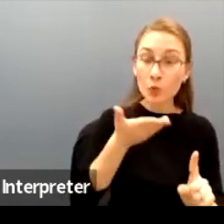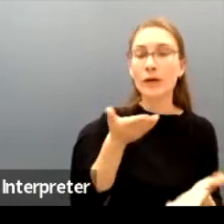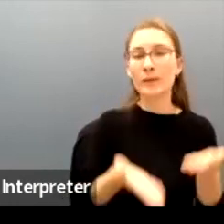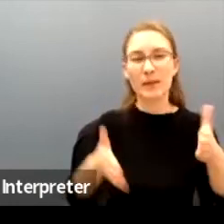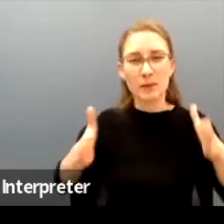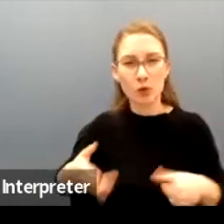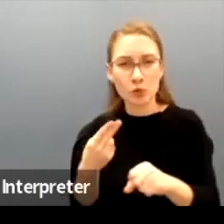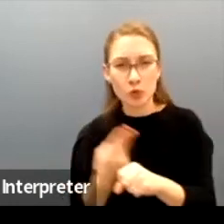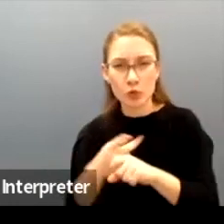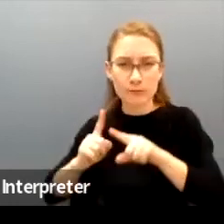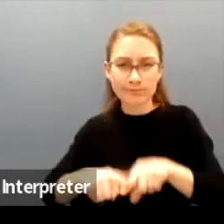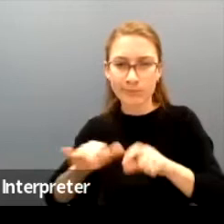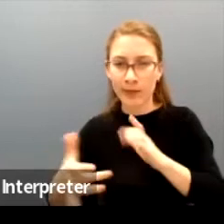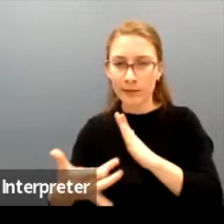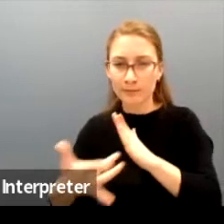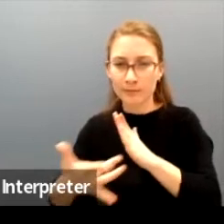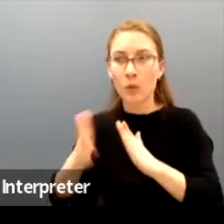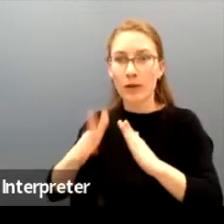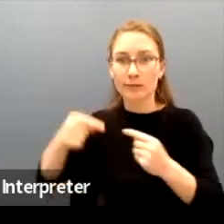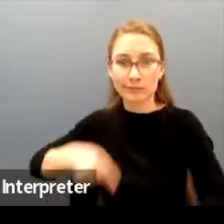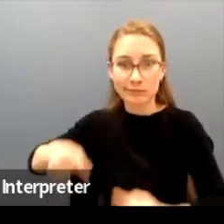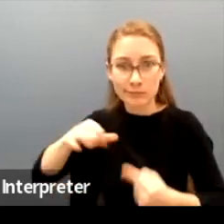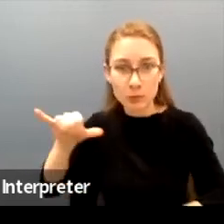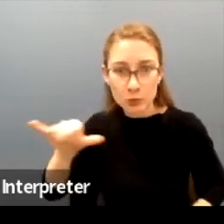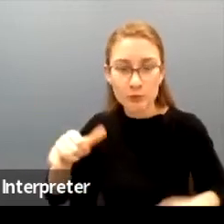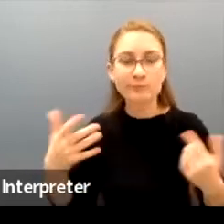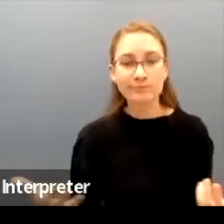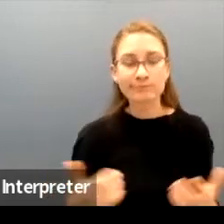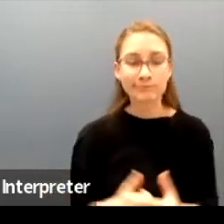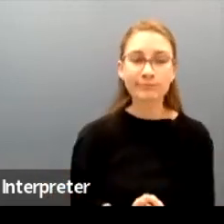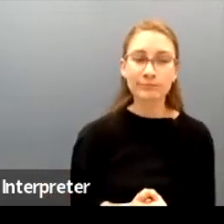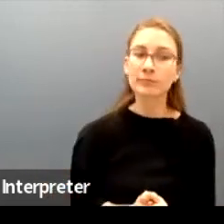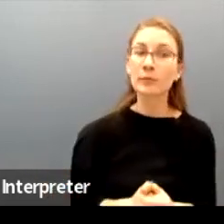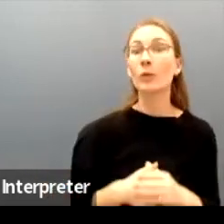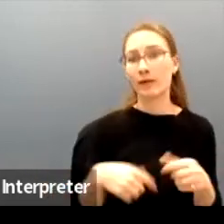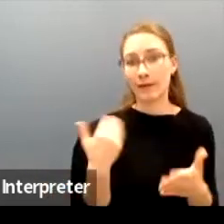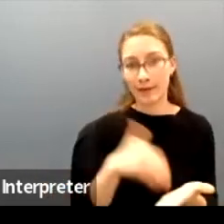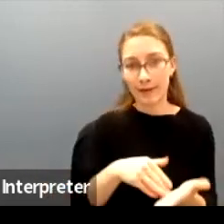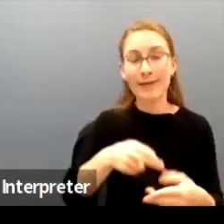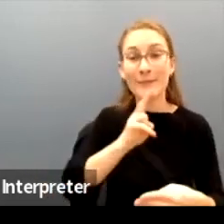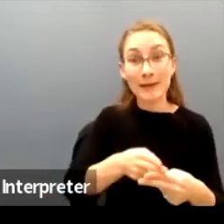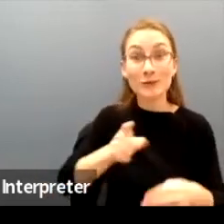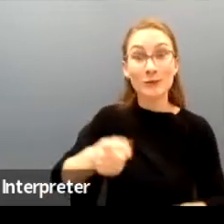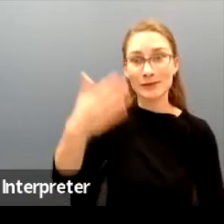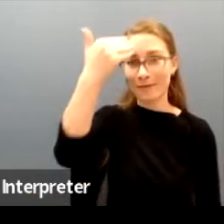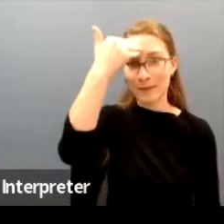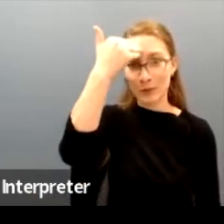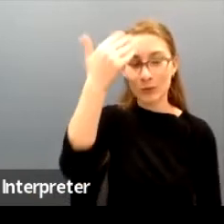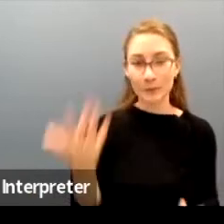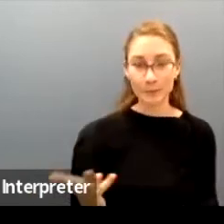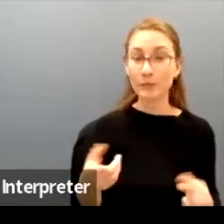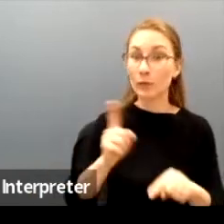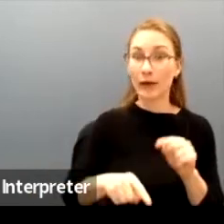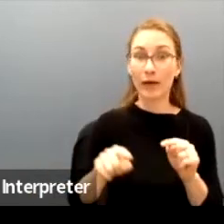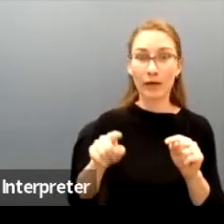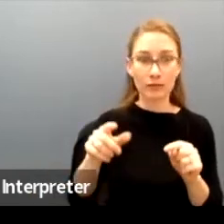it. And it's just kind of that familiarity. It's kind of how I was saying, you're not going to learn French in one night just by plopping into France.